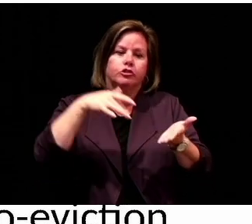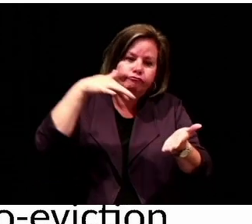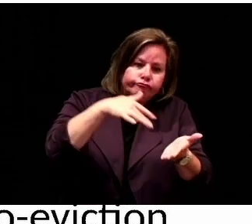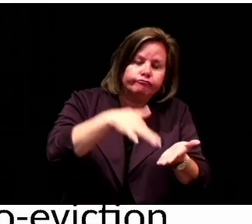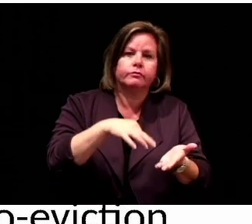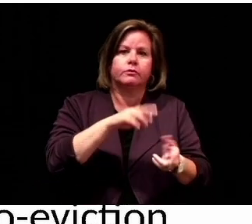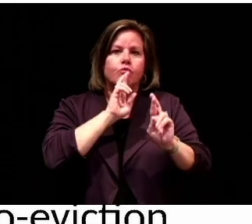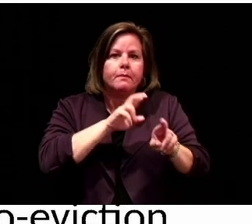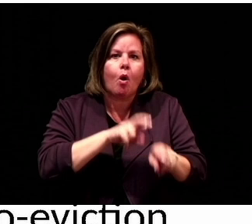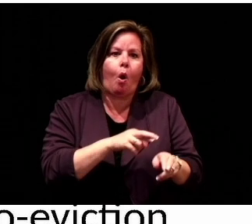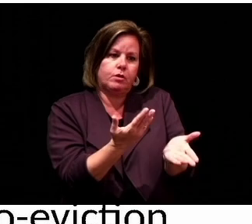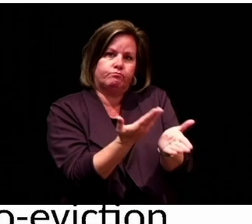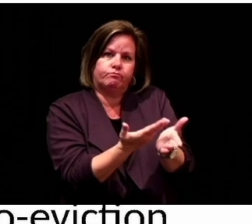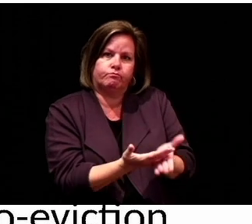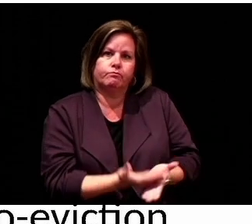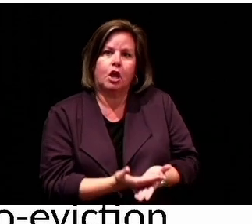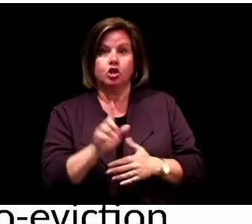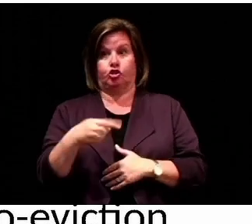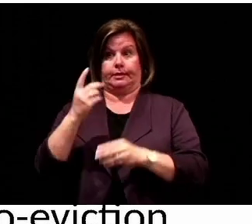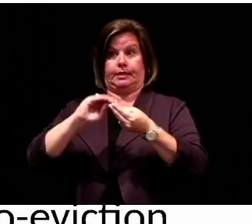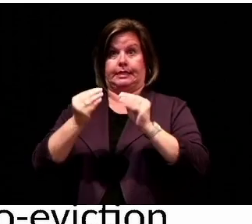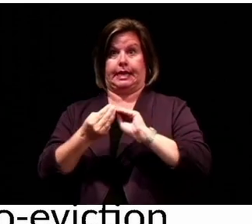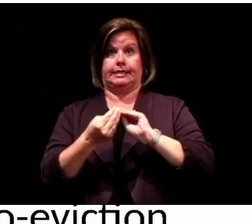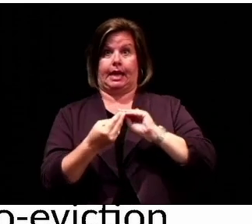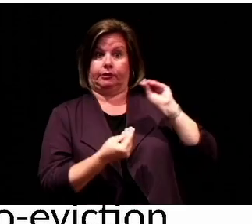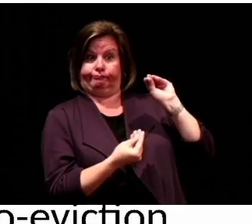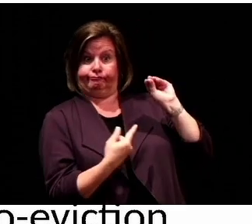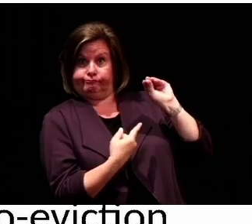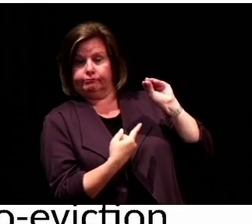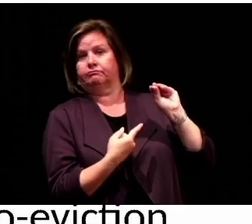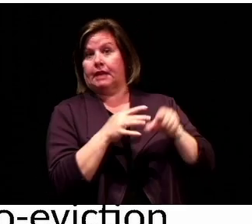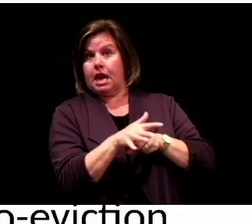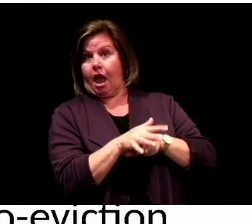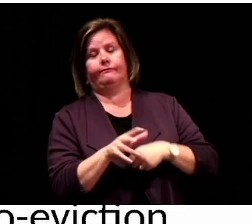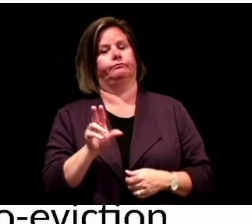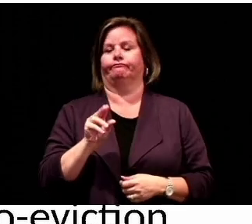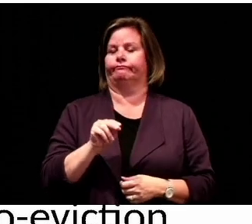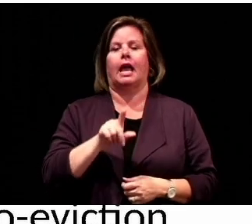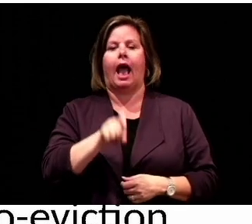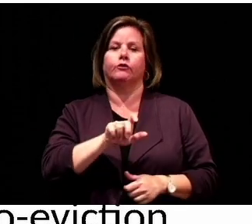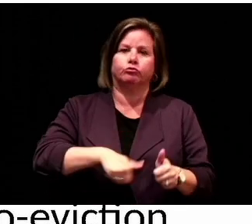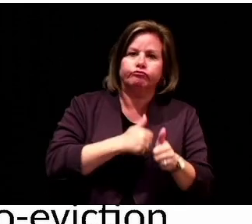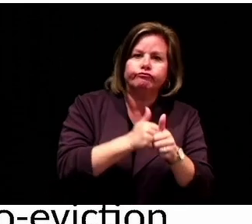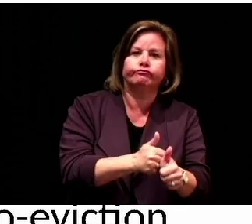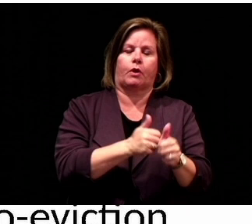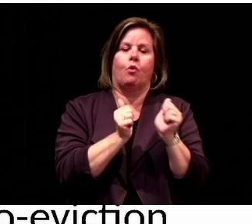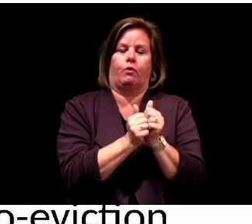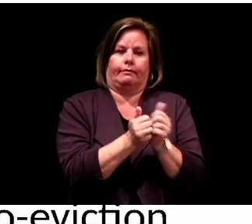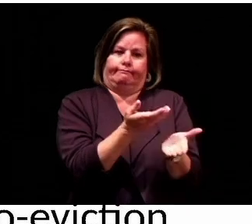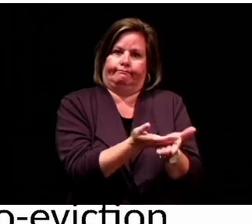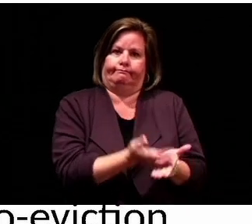under Title VI, with Civil Rights Act and marketing and application processing at subsidized multifamily properties, dealing with